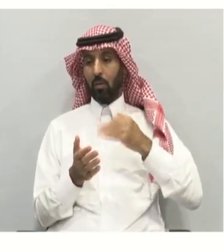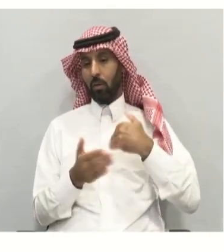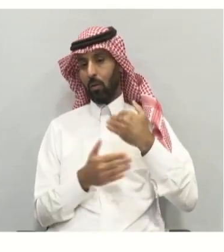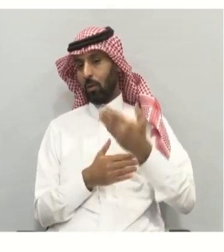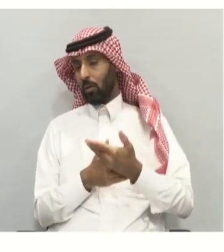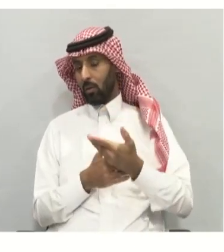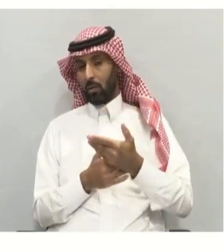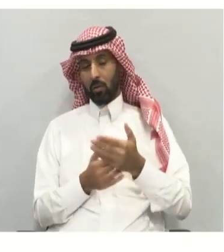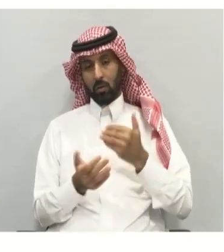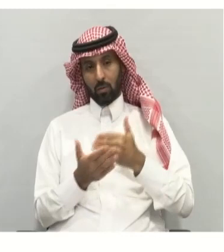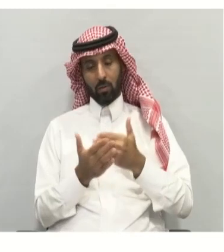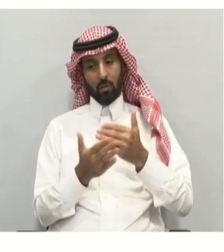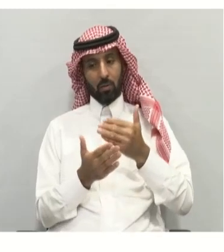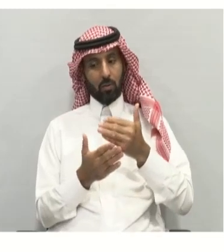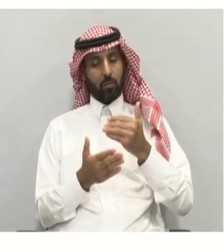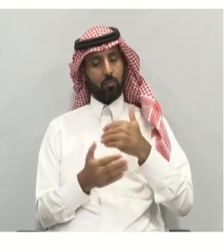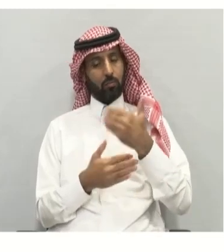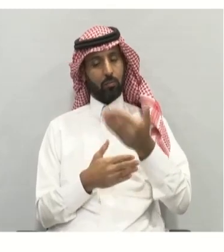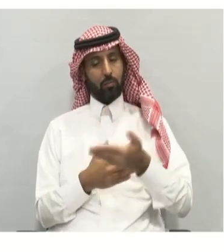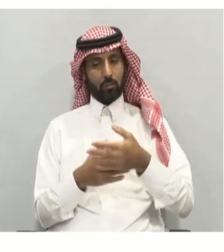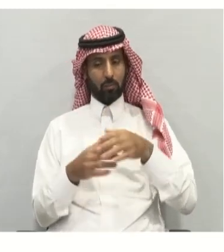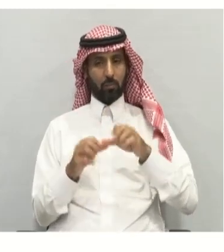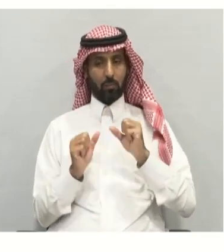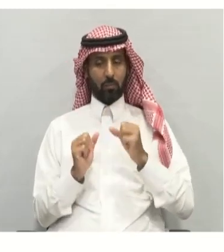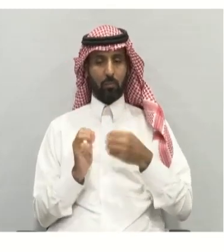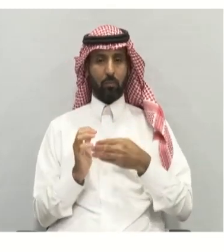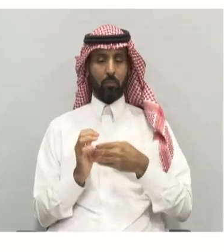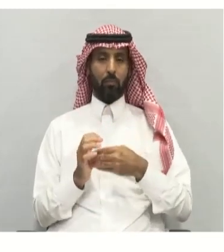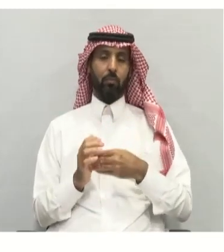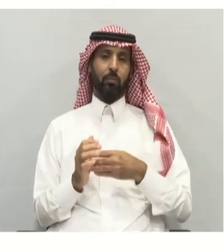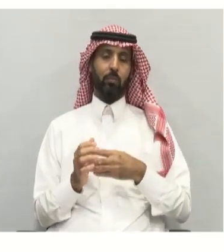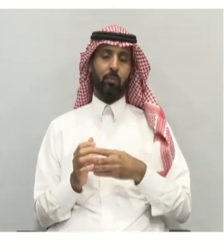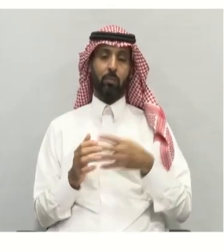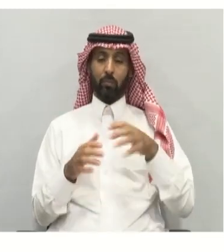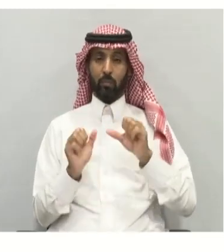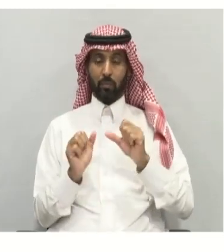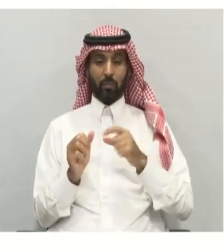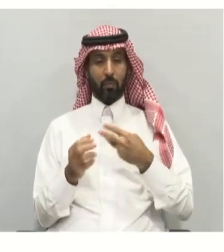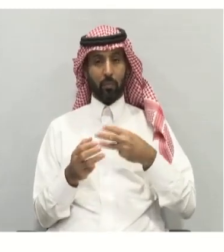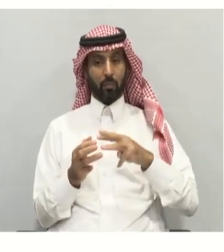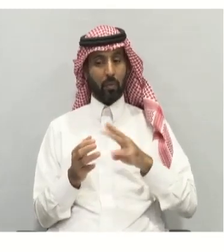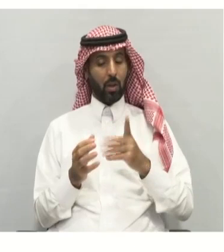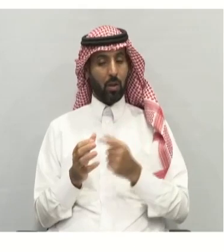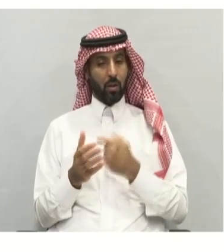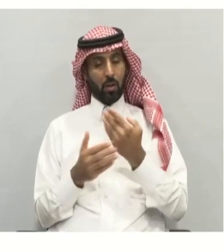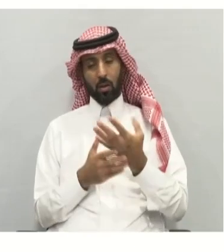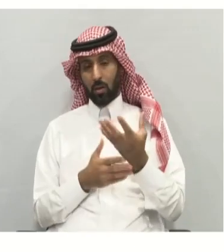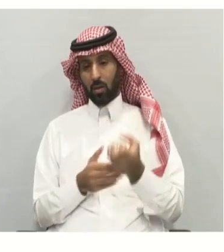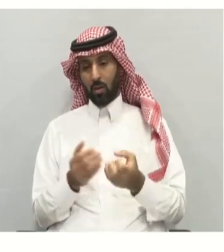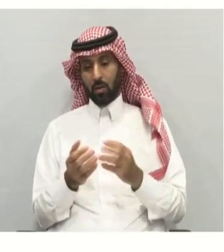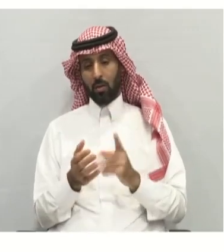What are your plans for your graduation party? And what's your favorite holiday? We discuss all